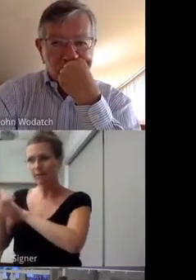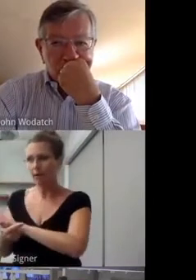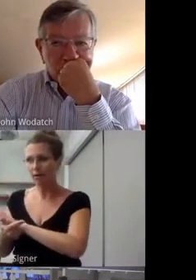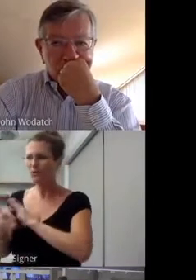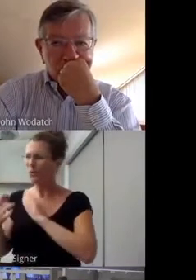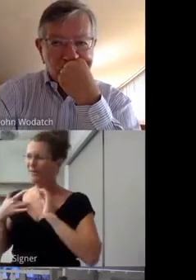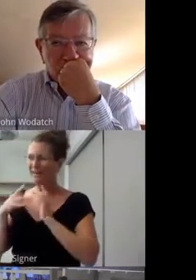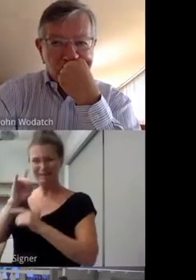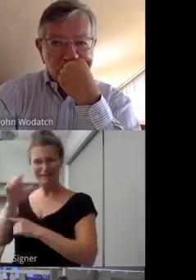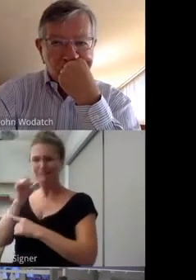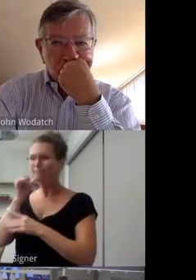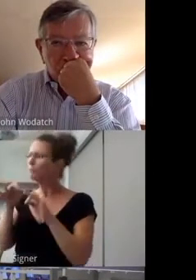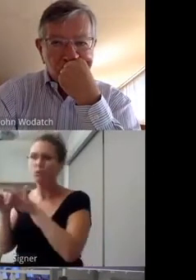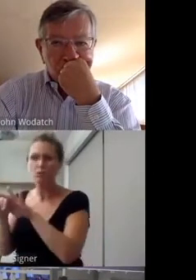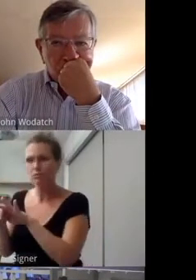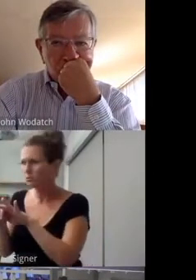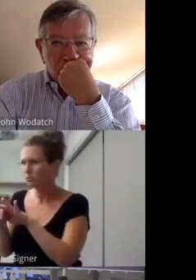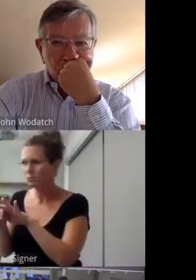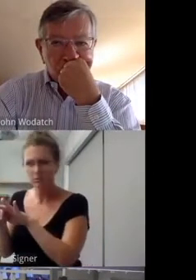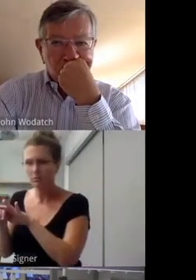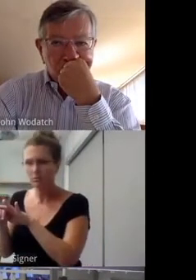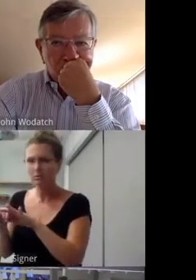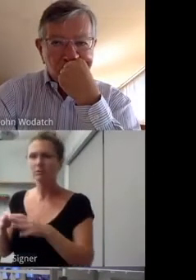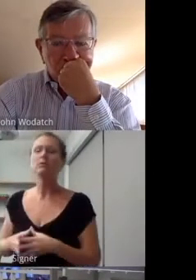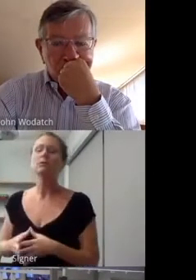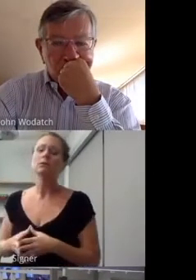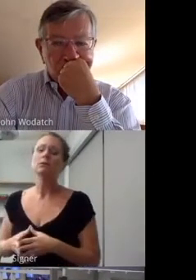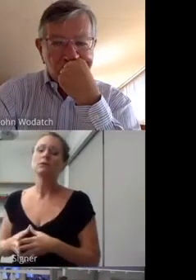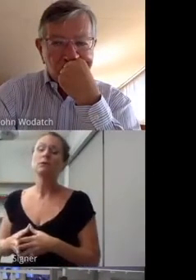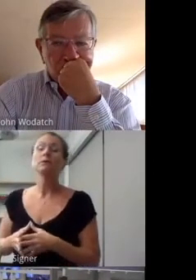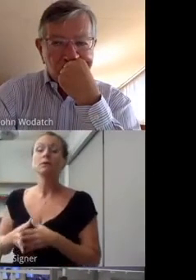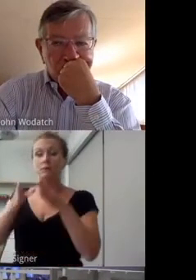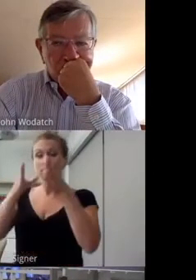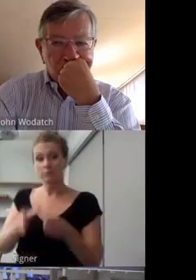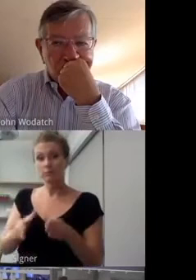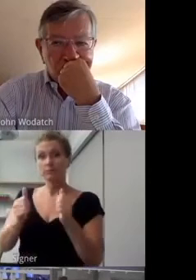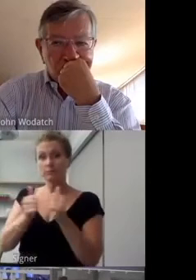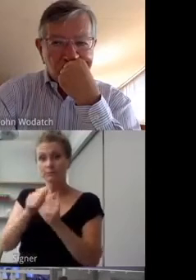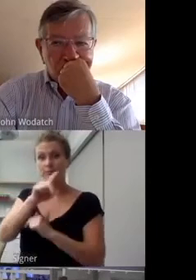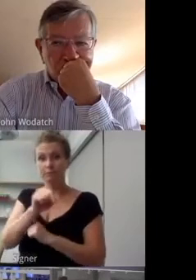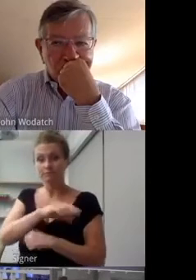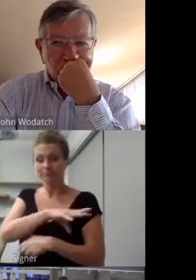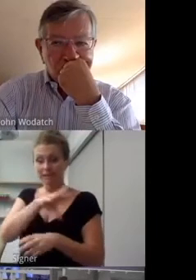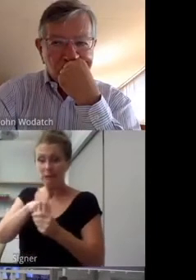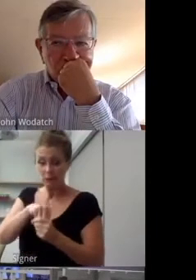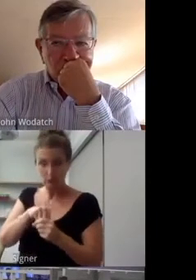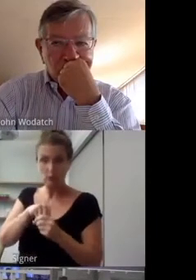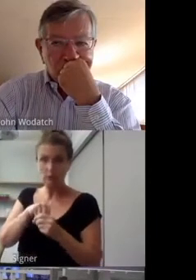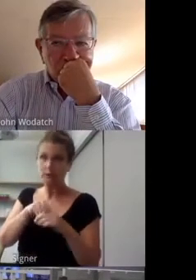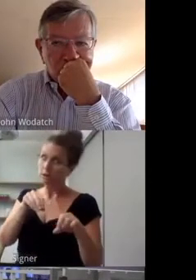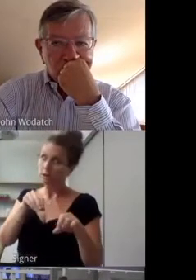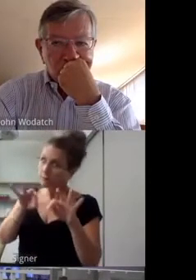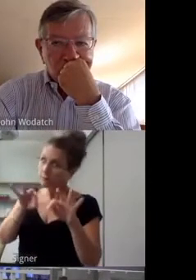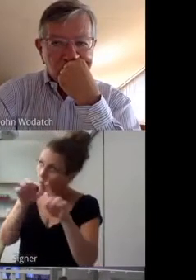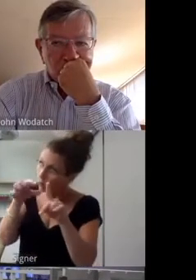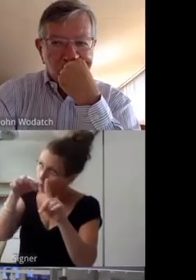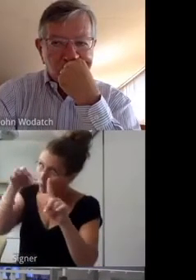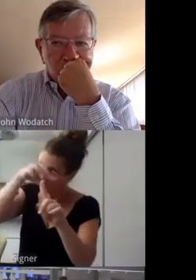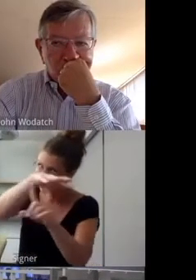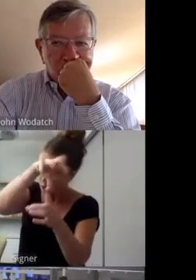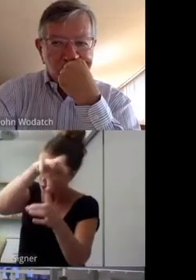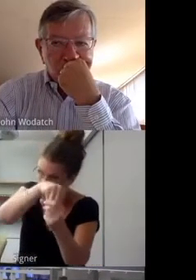up with this, which I'll just read. Persons with disabilities include, very important word, include those who have